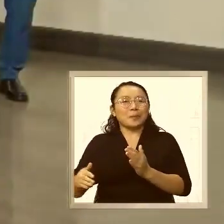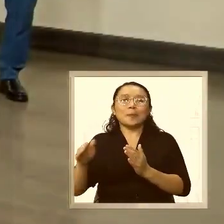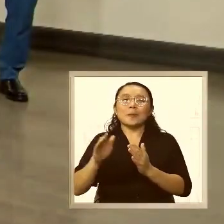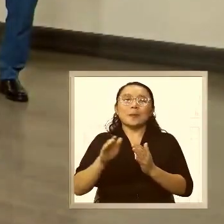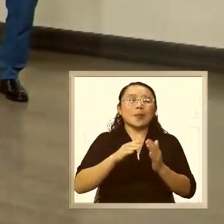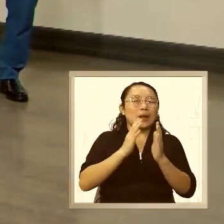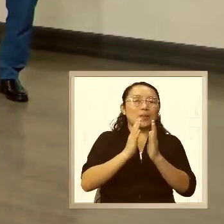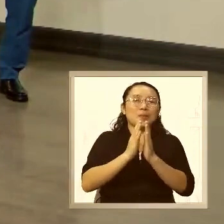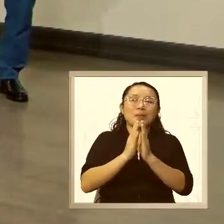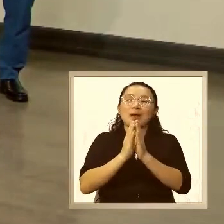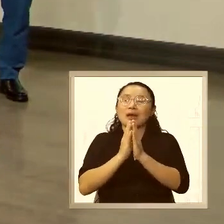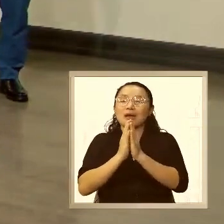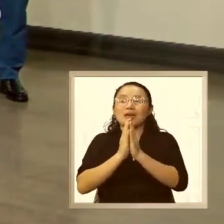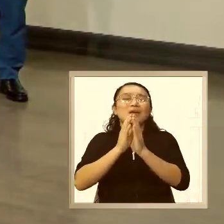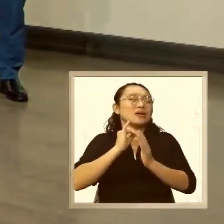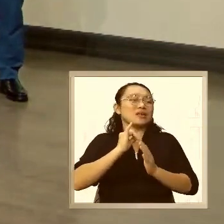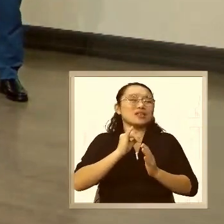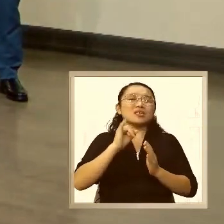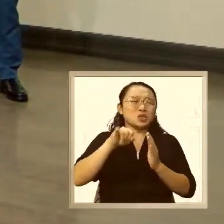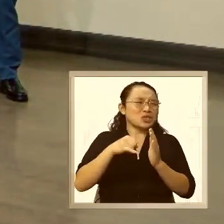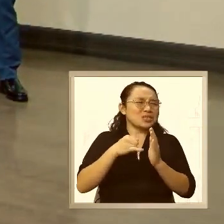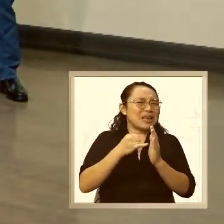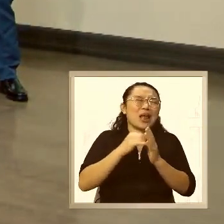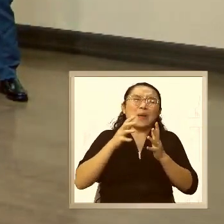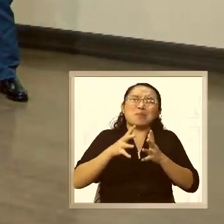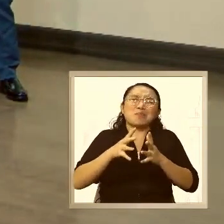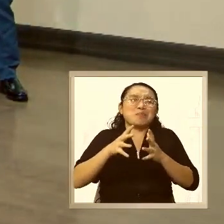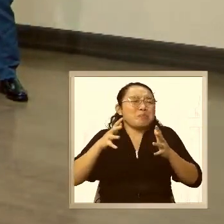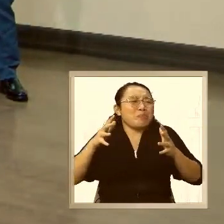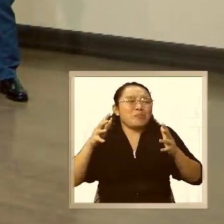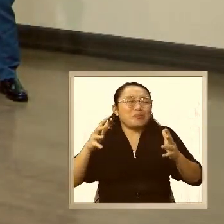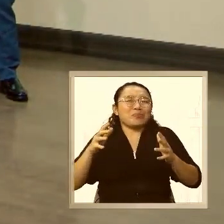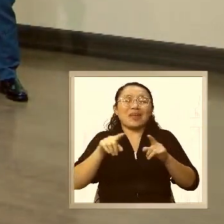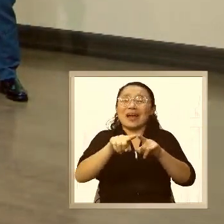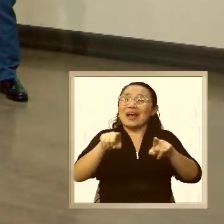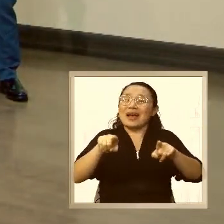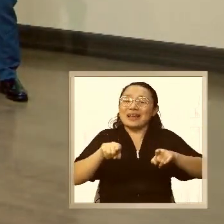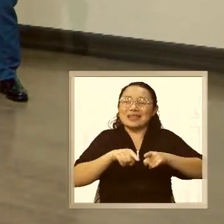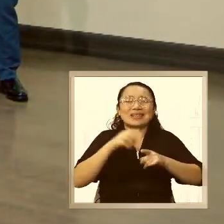pray. Prayer is just as big as